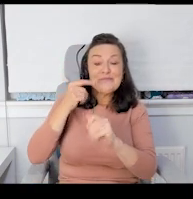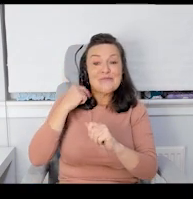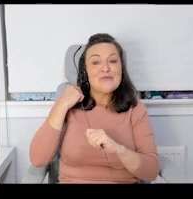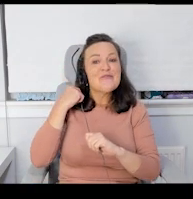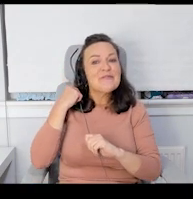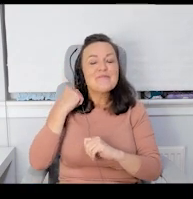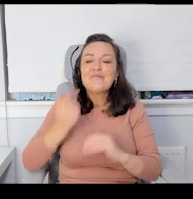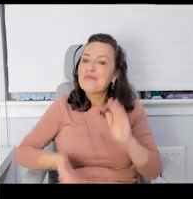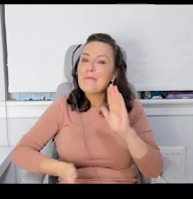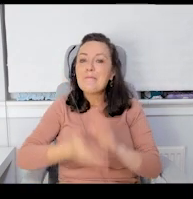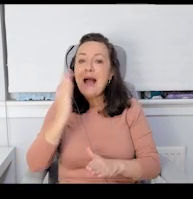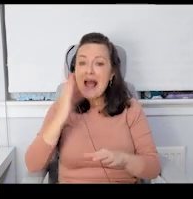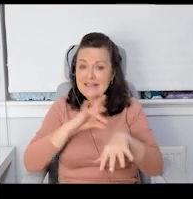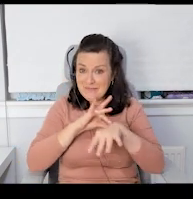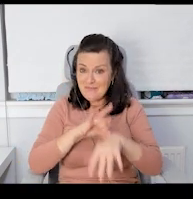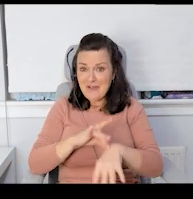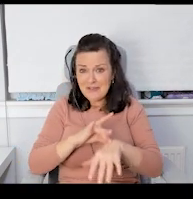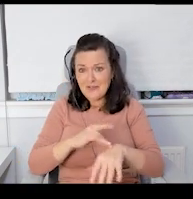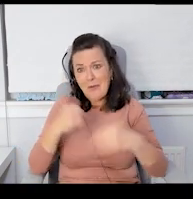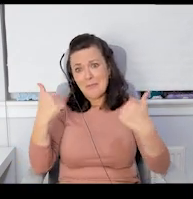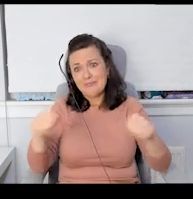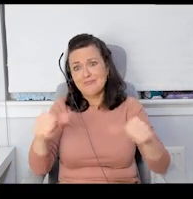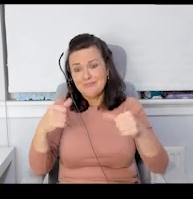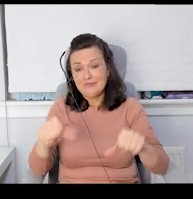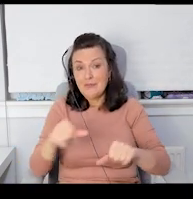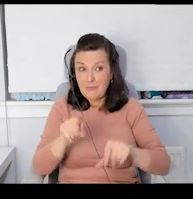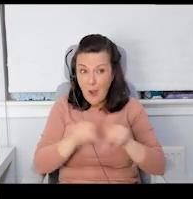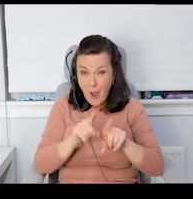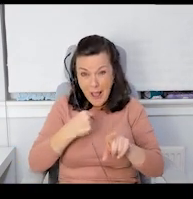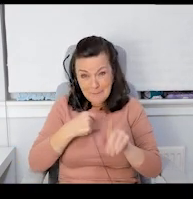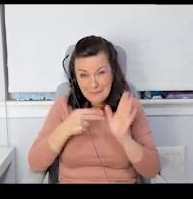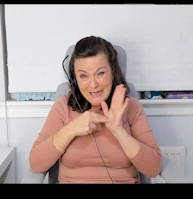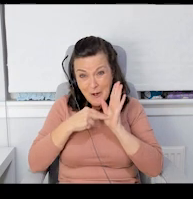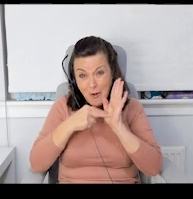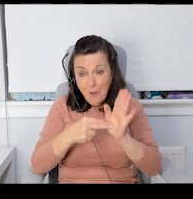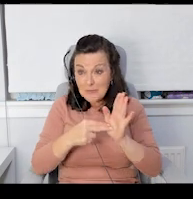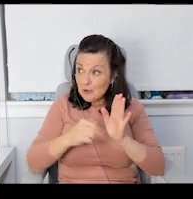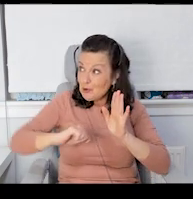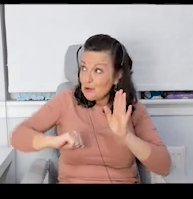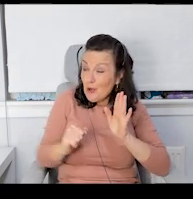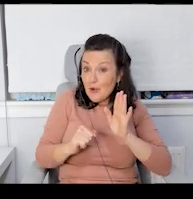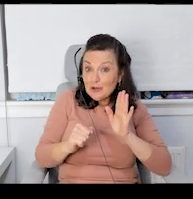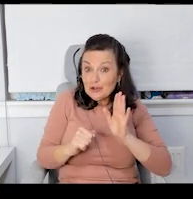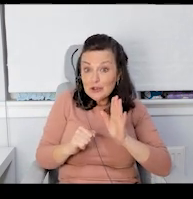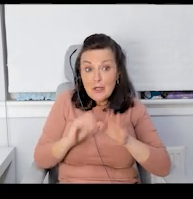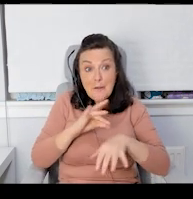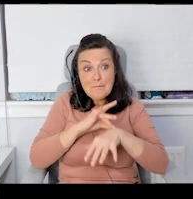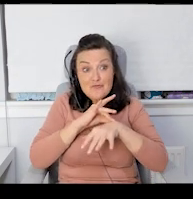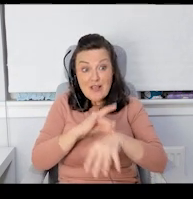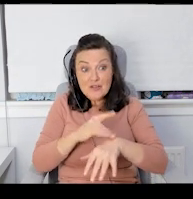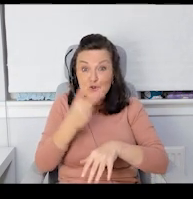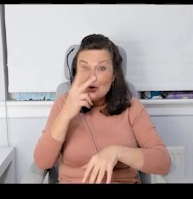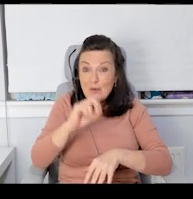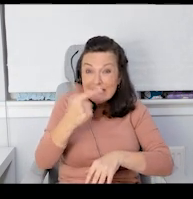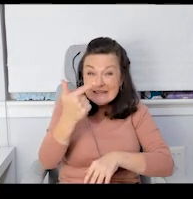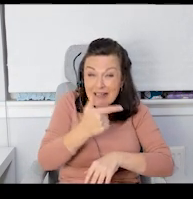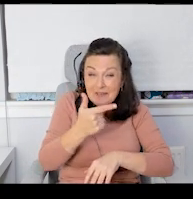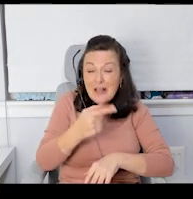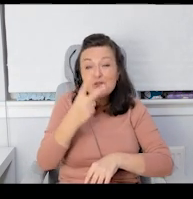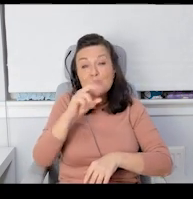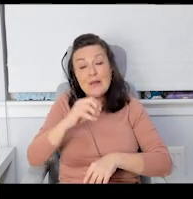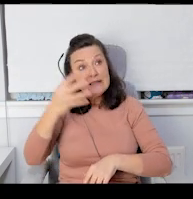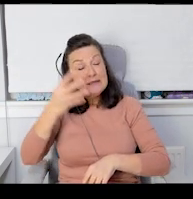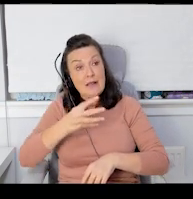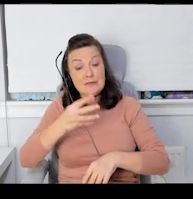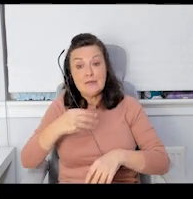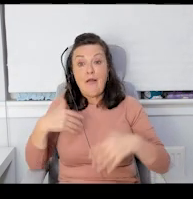highlight. I mean, without that, I wouldn't be here. But I was actually nominated for Scottish Apprentice of the Year in 2017 and 2019